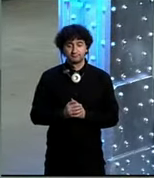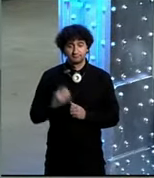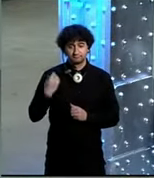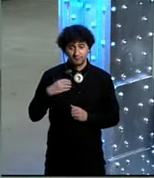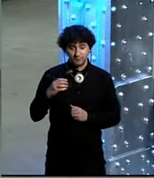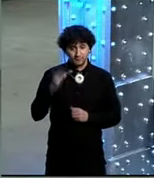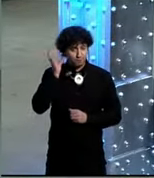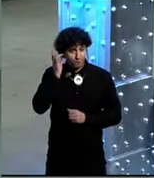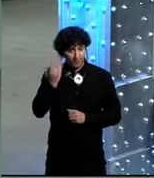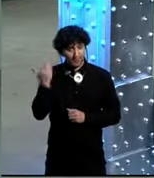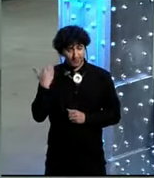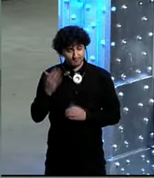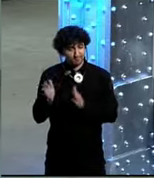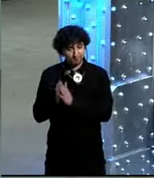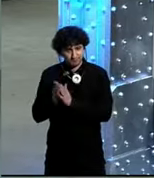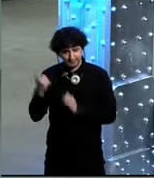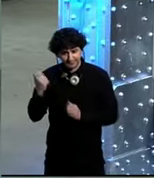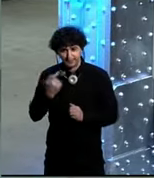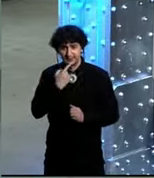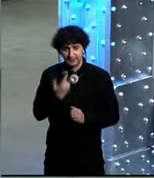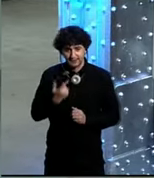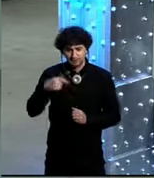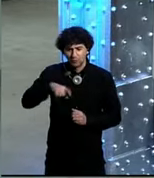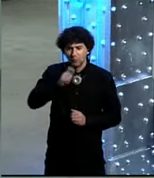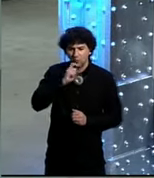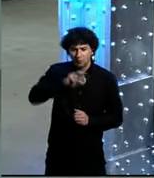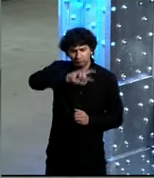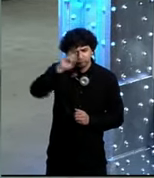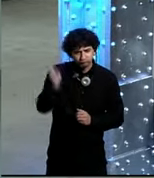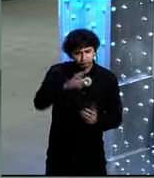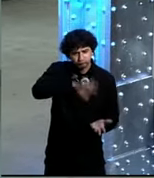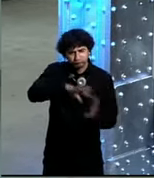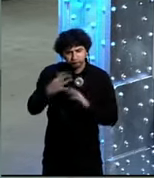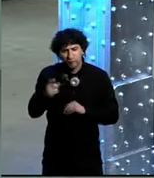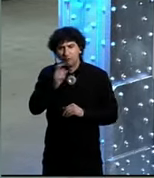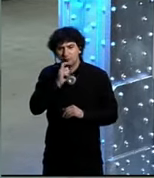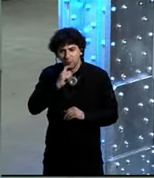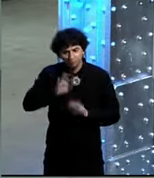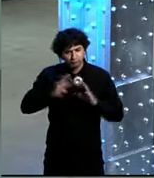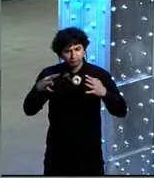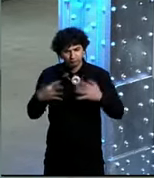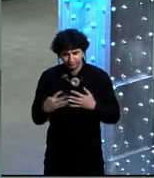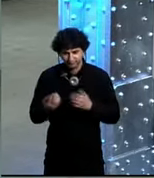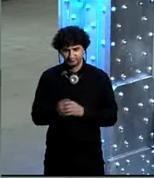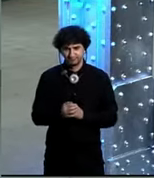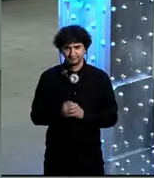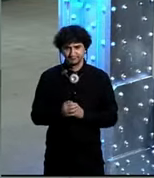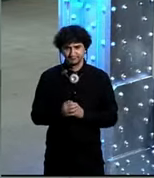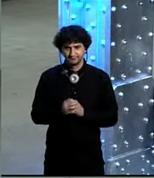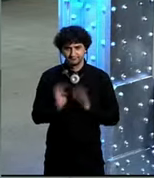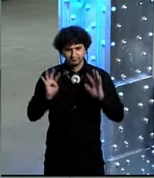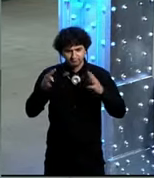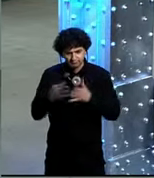transmedia and the birth of transmedia and how it all came about to be. Now, cross-media, transmedia, multi-platform storytelling, deep